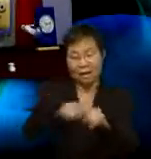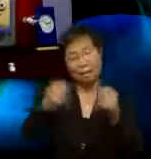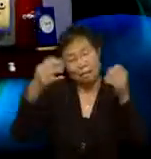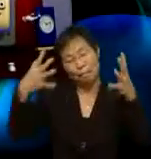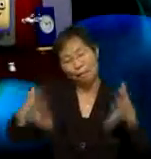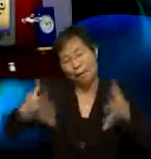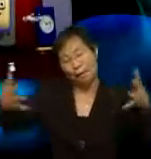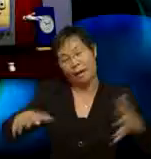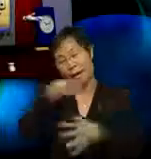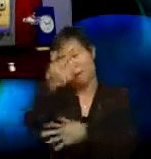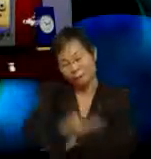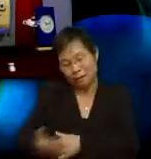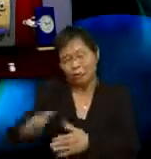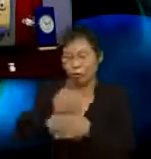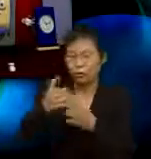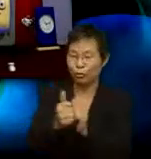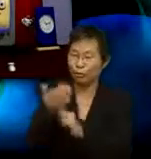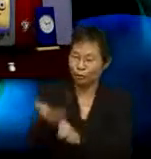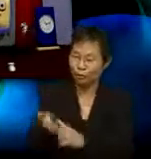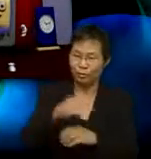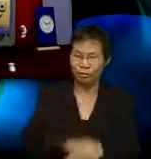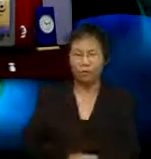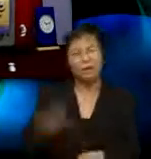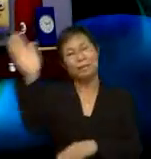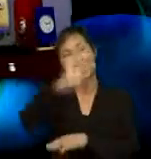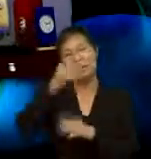so many other things to share with you.